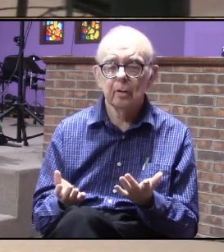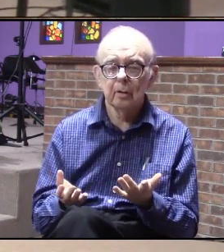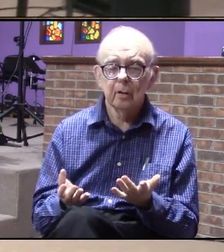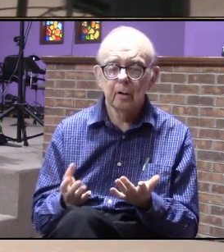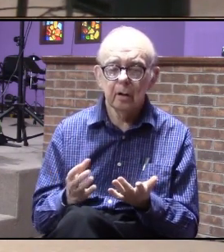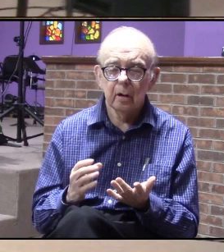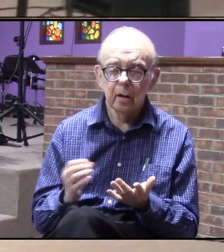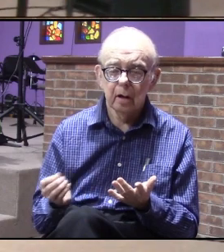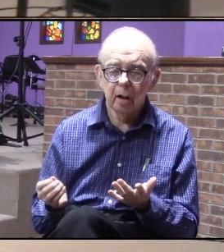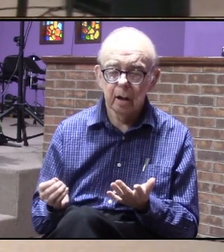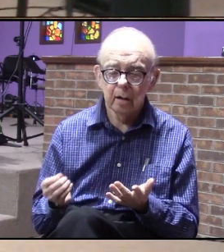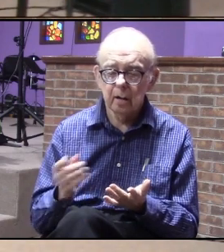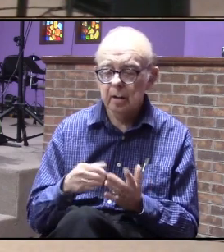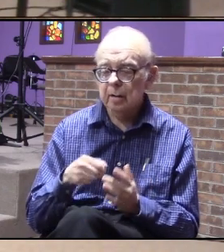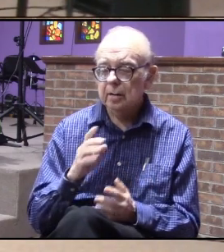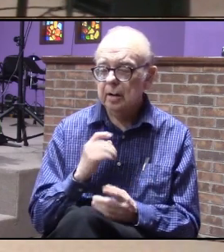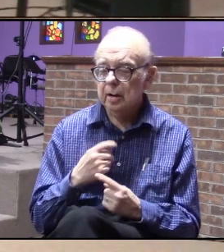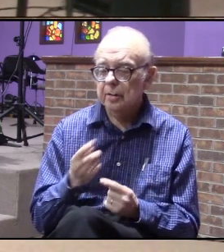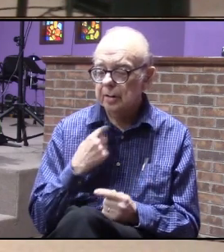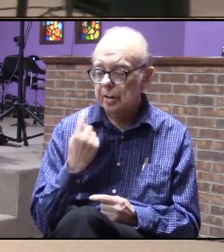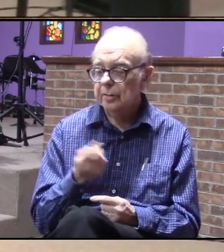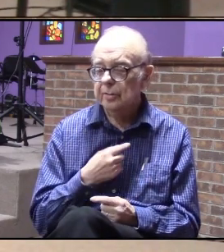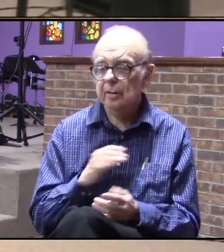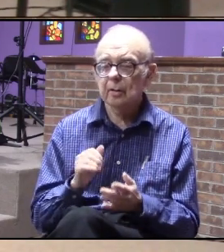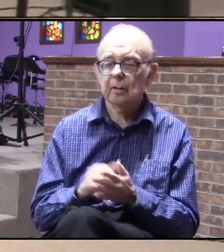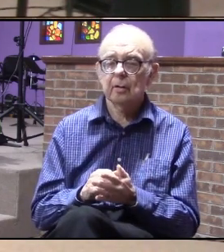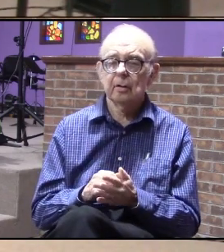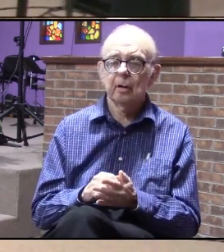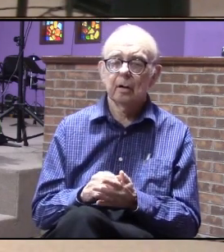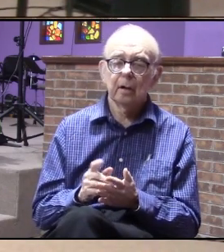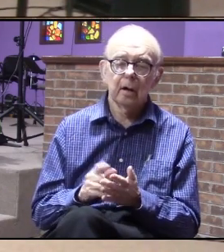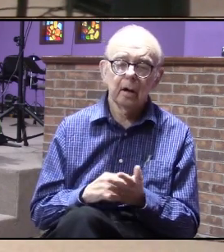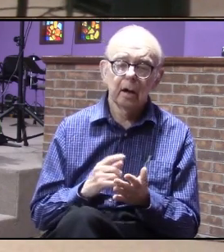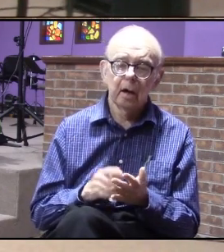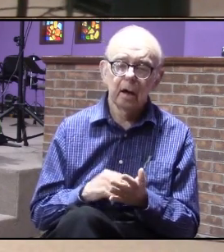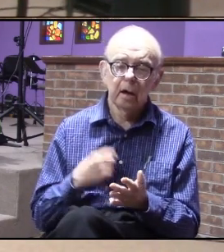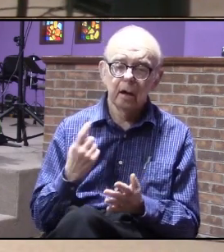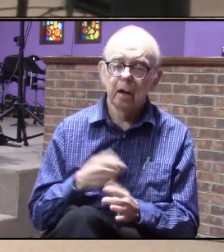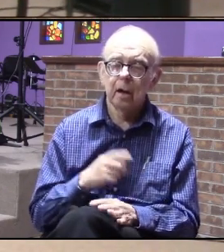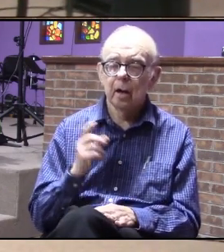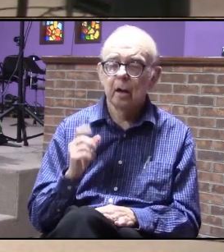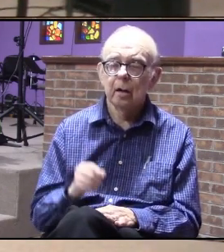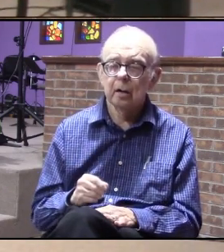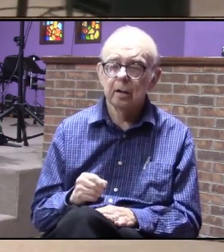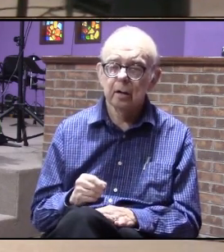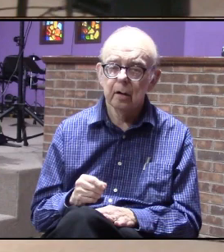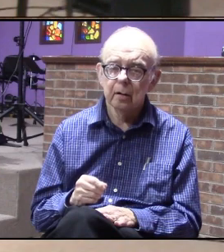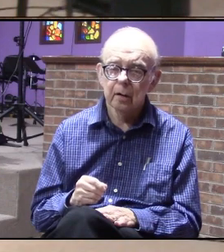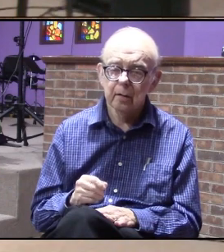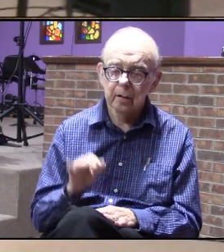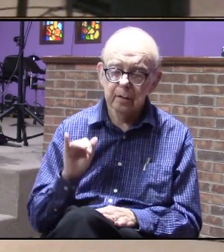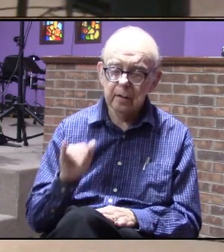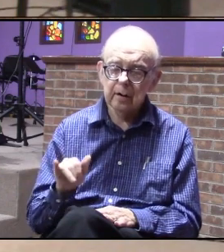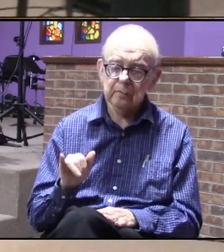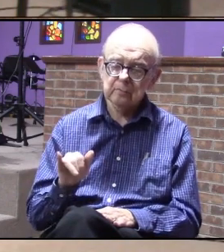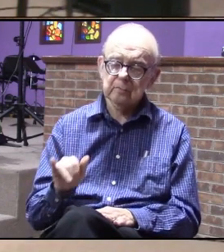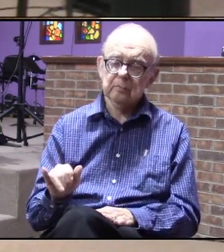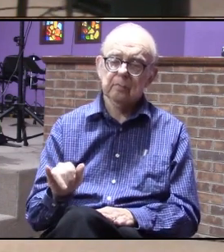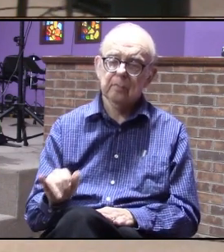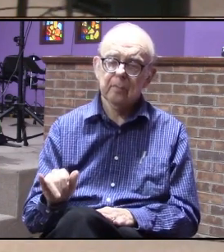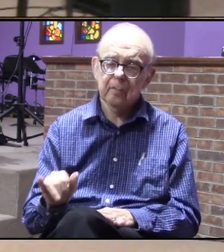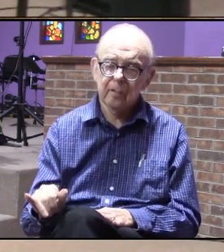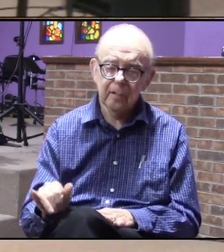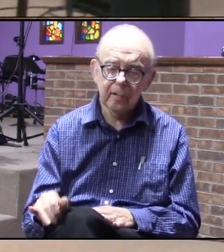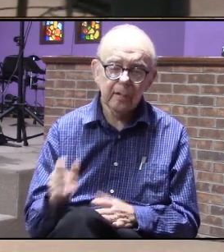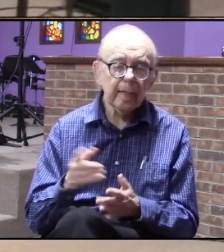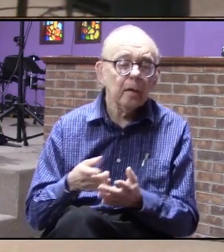And so what God is trying to tell us is that there's sometimes that we need to stay steadfast, because